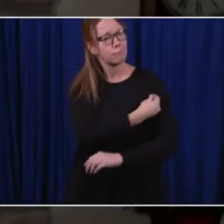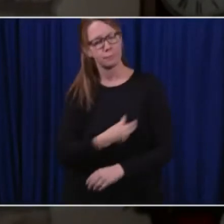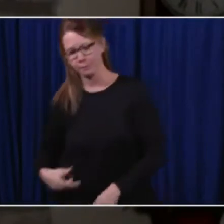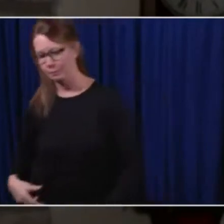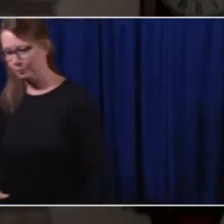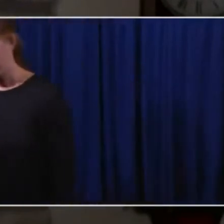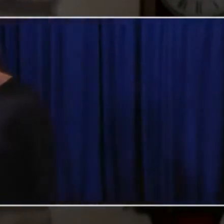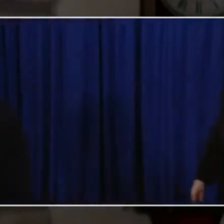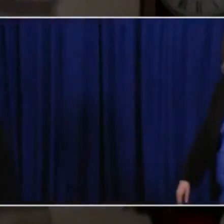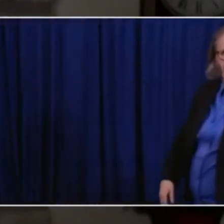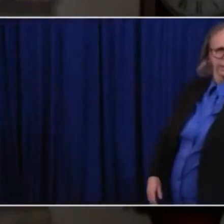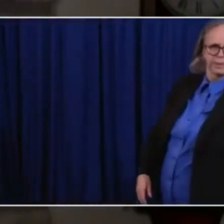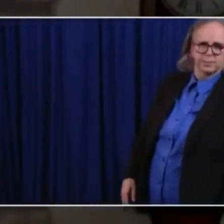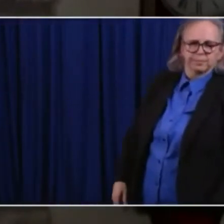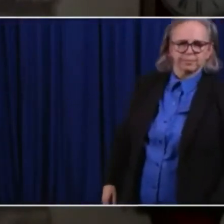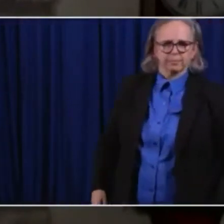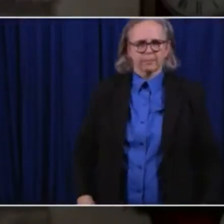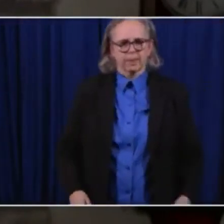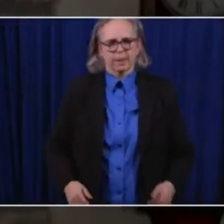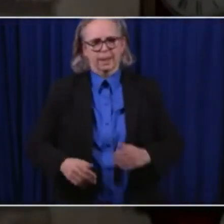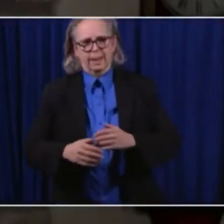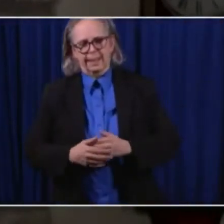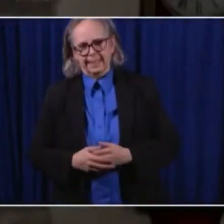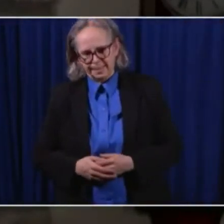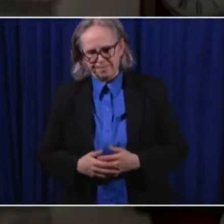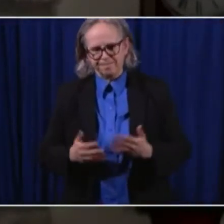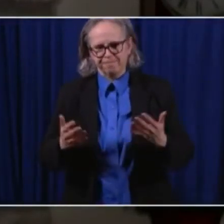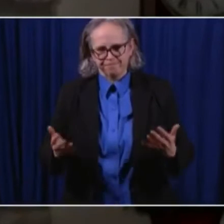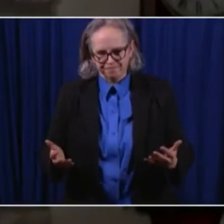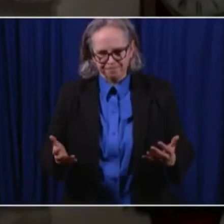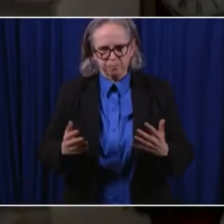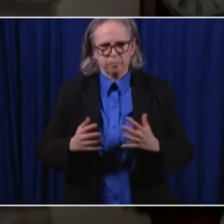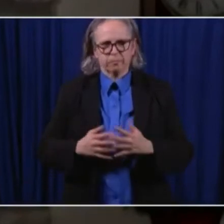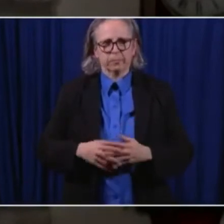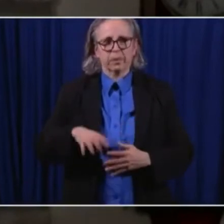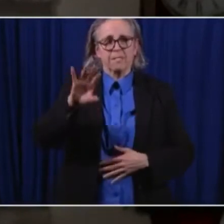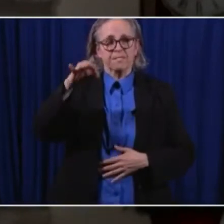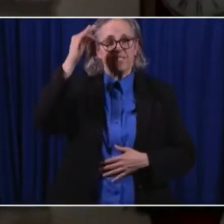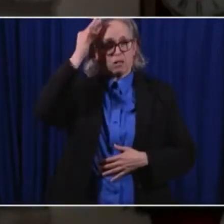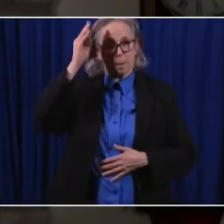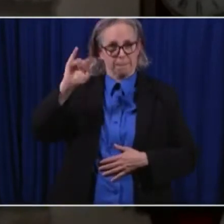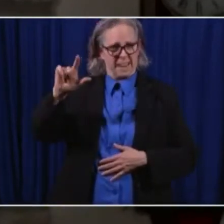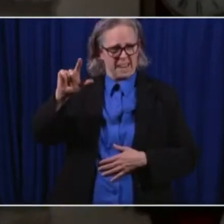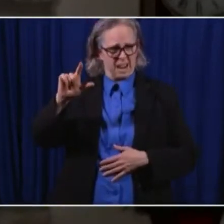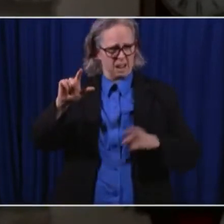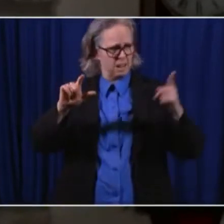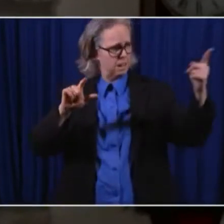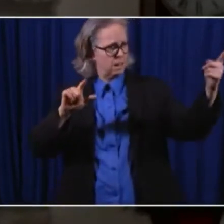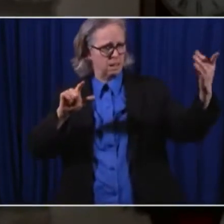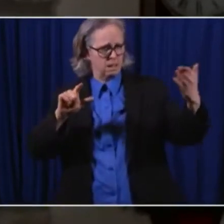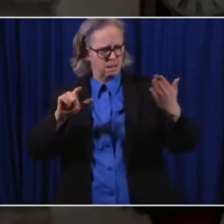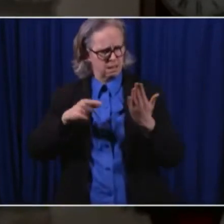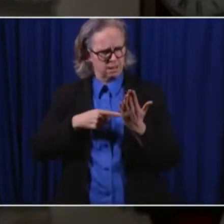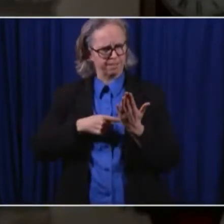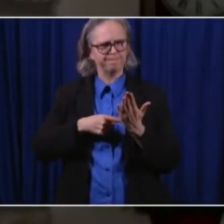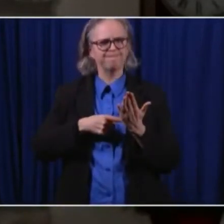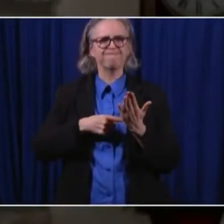Yeah, I mean, we're waiting to see what's in the federal bill, and to make sure as far as the